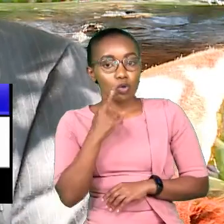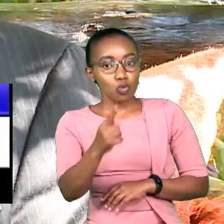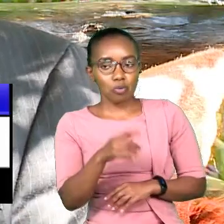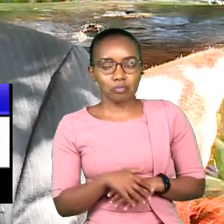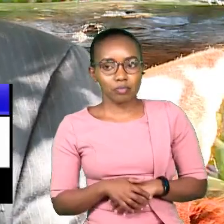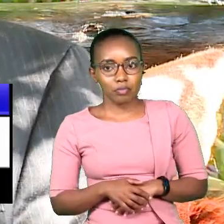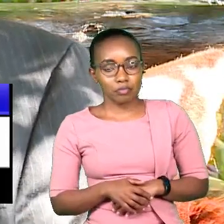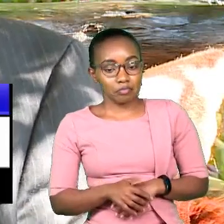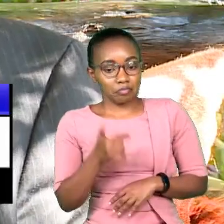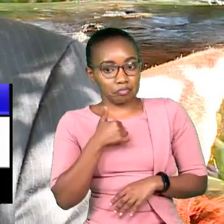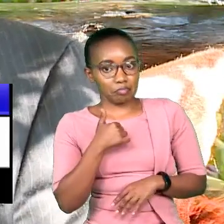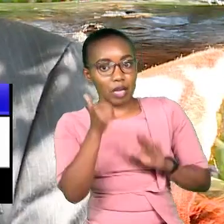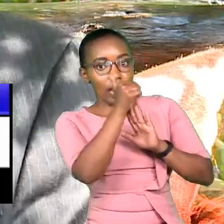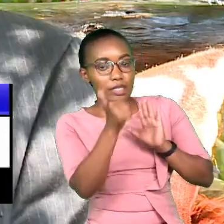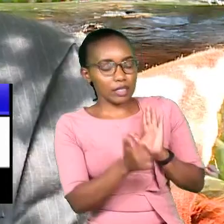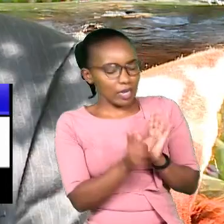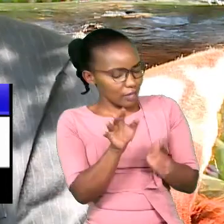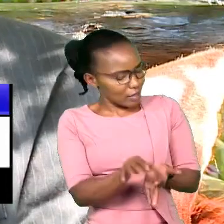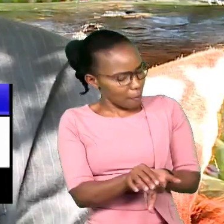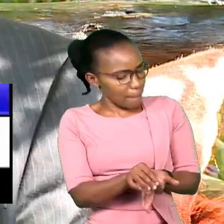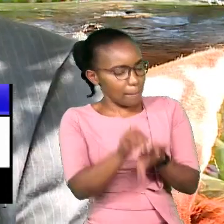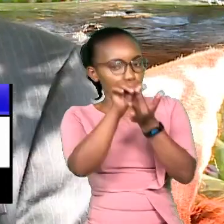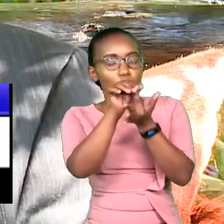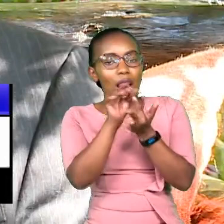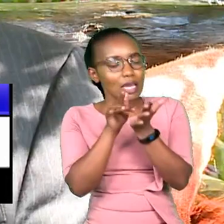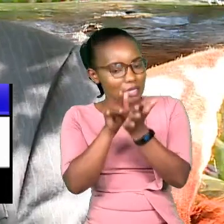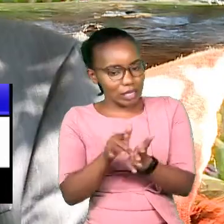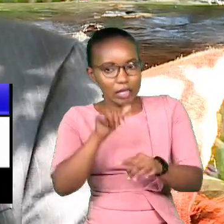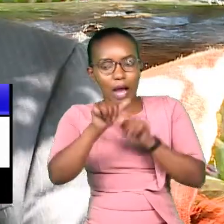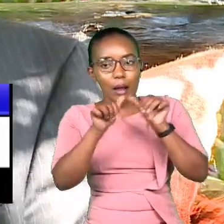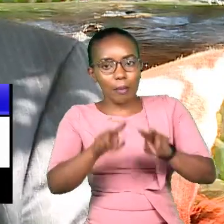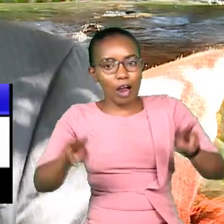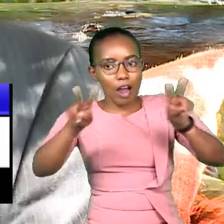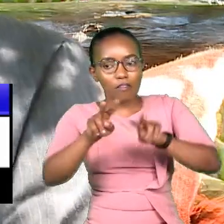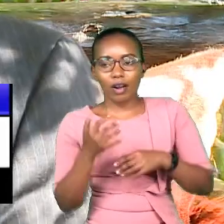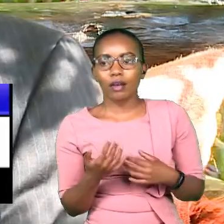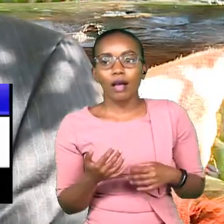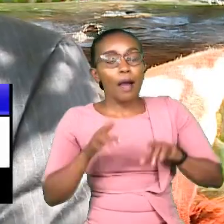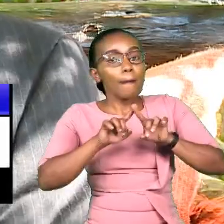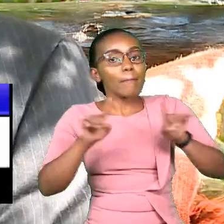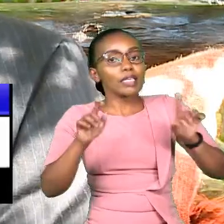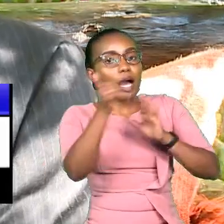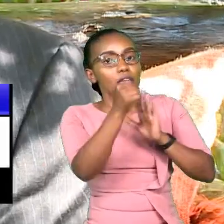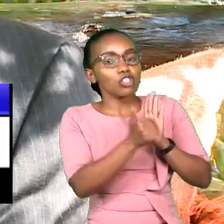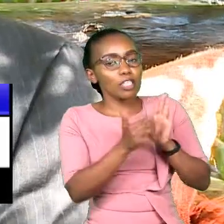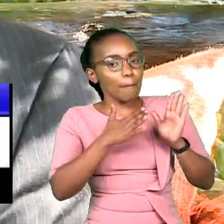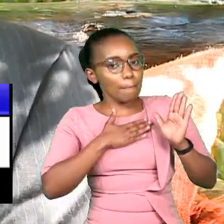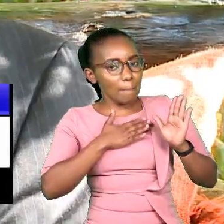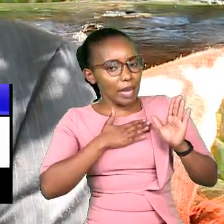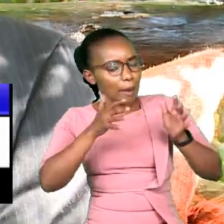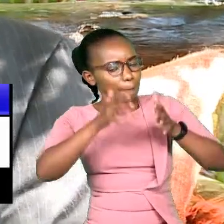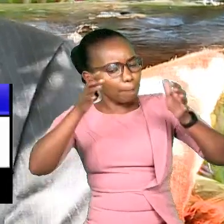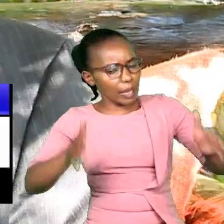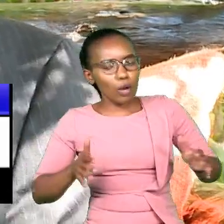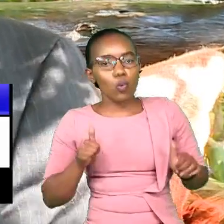bring to the table a unique emphasis on values. But my big agenda that I'm bringing to the